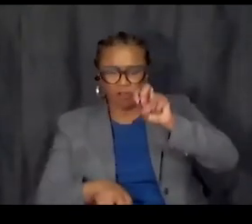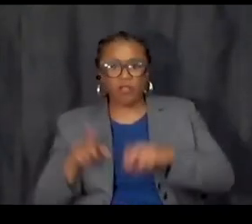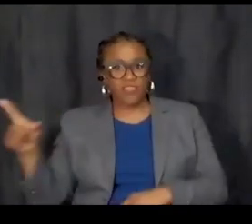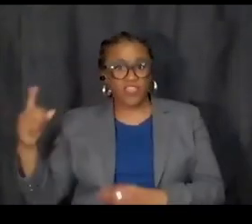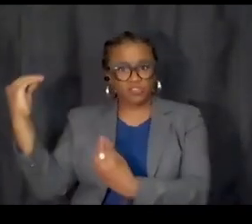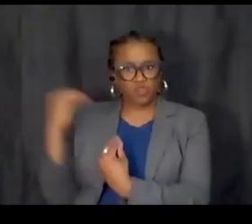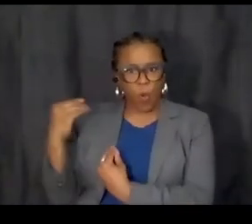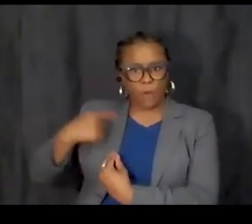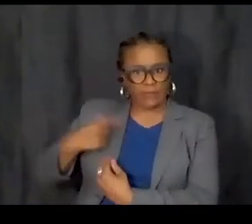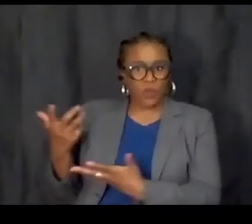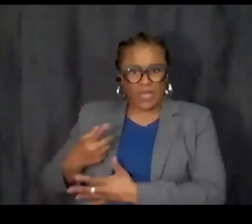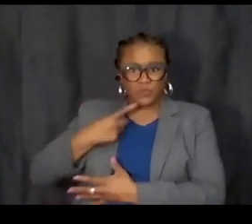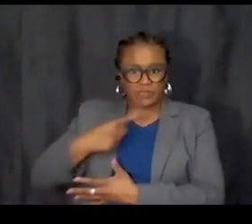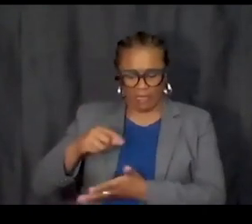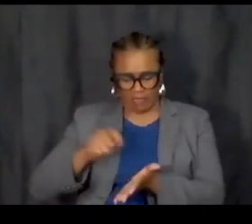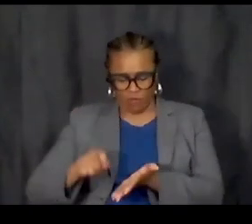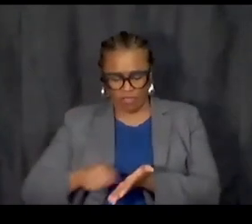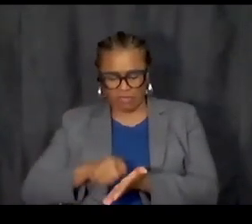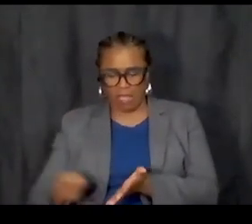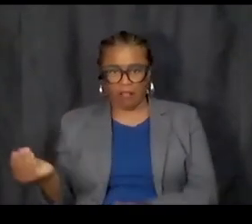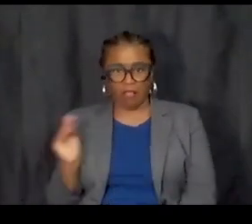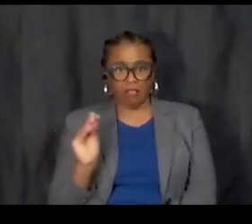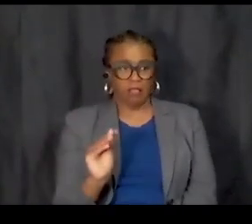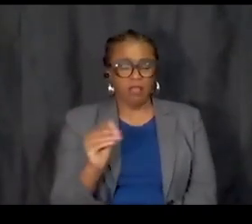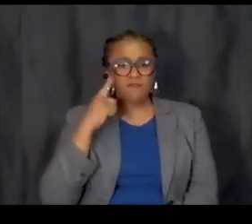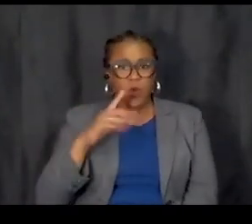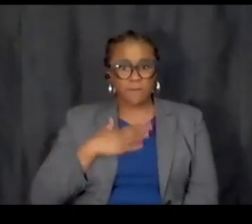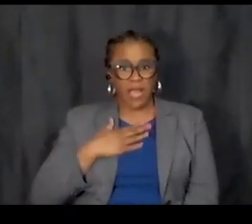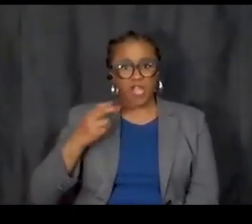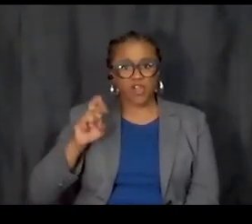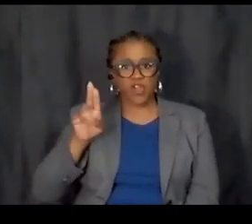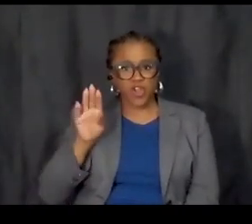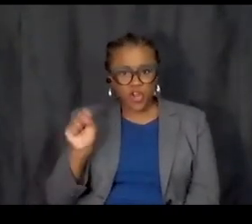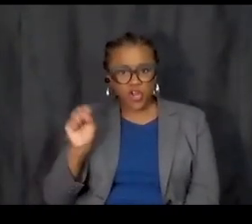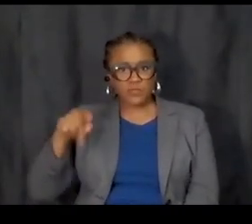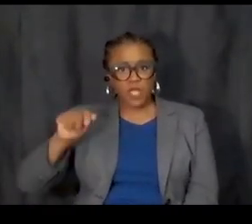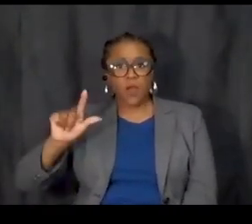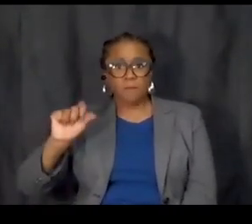for my Erb's palsy diagnosis. But as I went through subsequent things that I don't want to disclose that are not